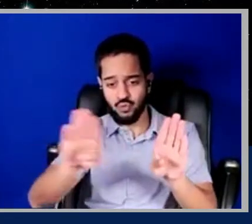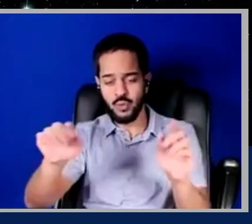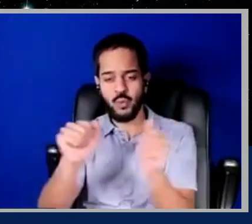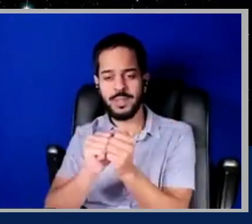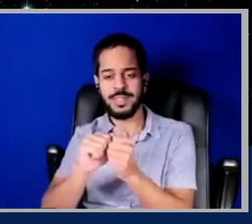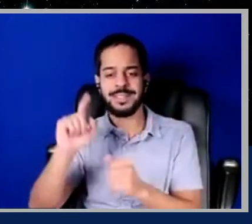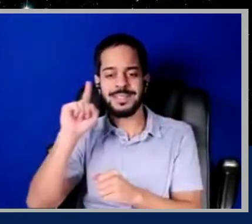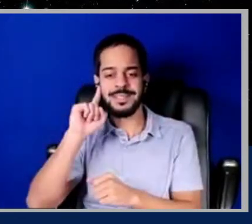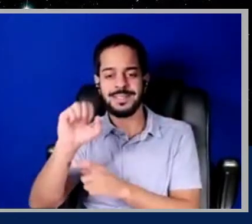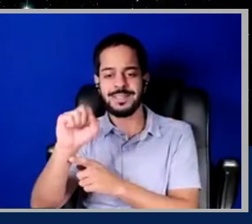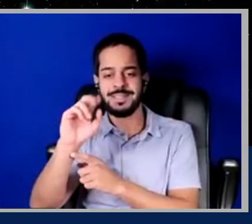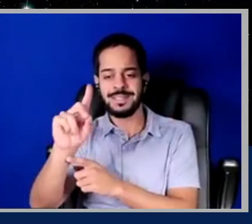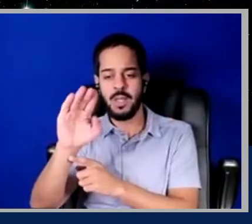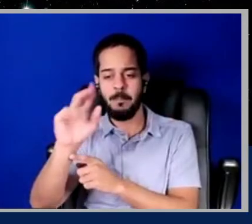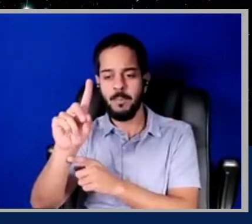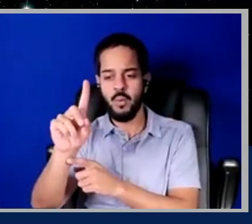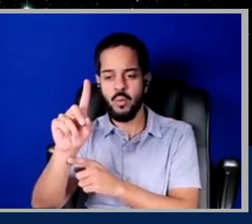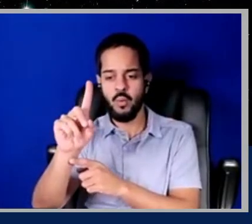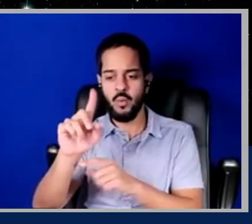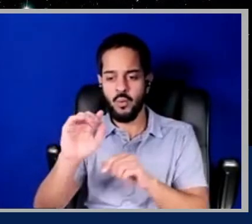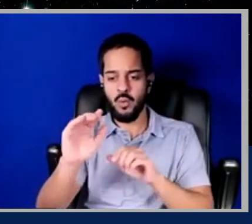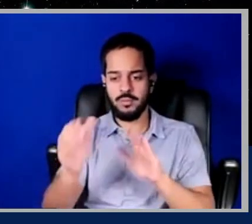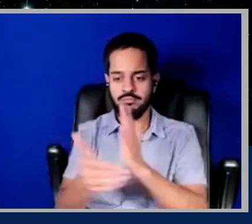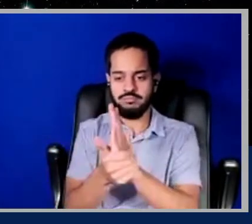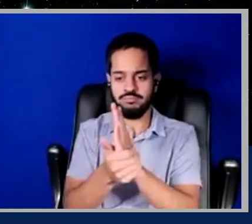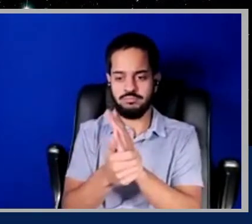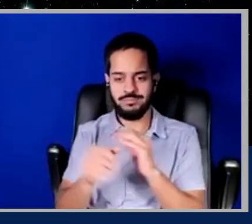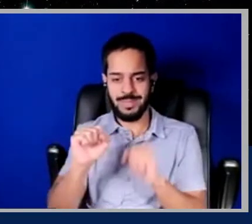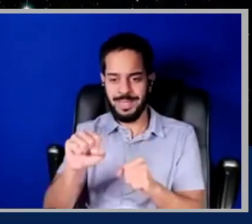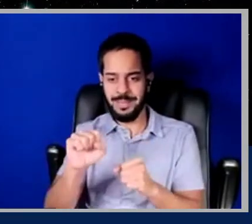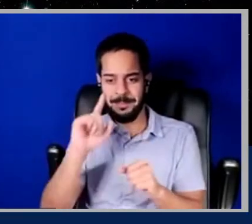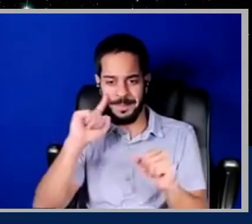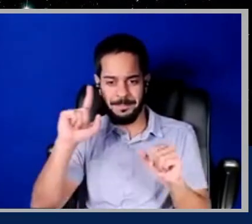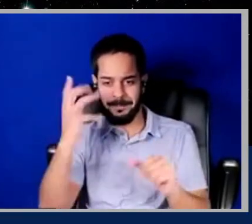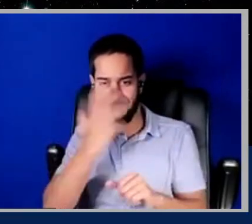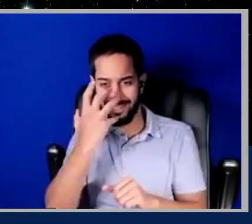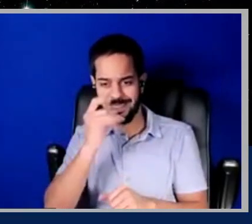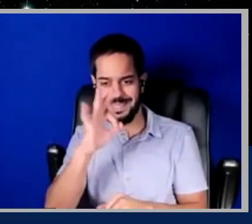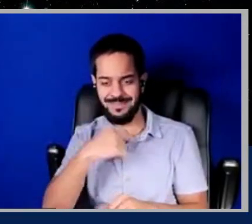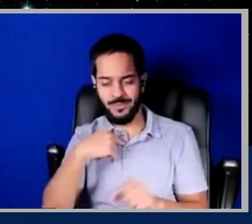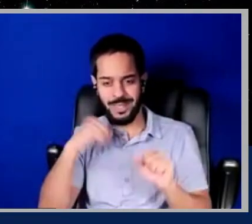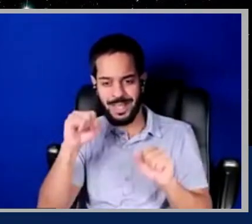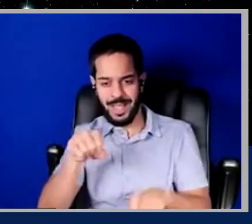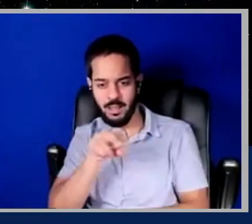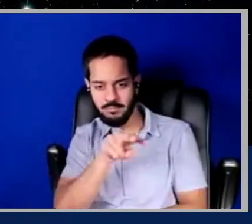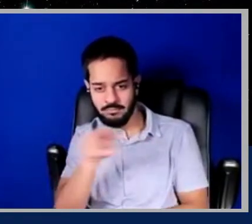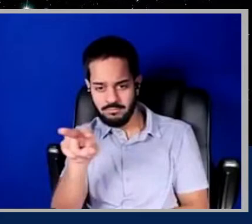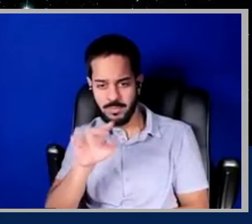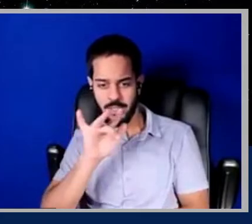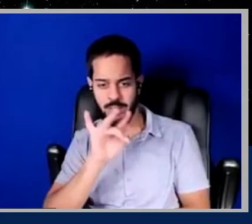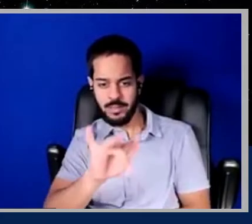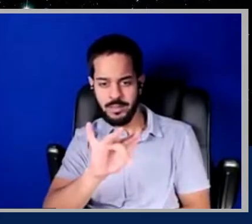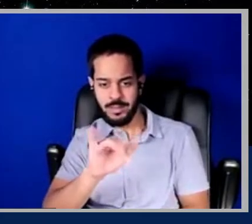or something. And it would be amazing if we were all able to, readily do